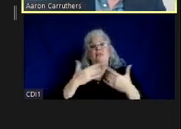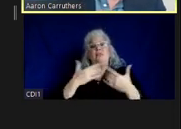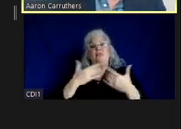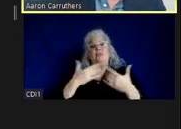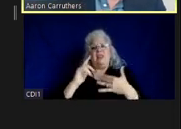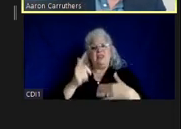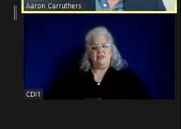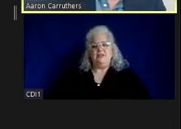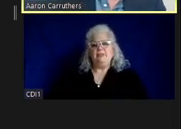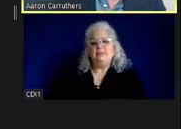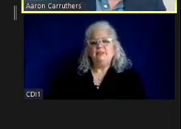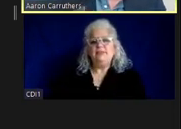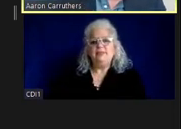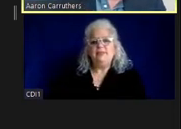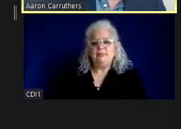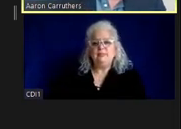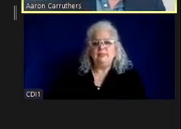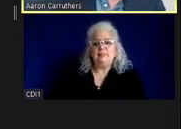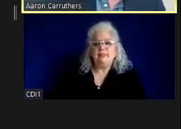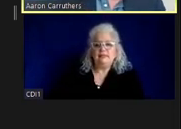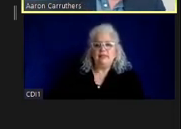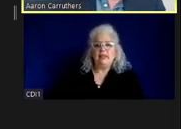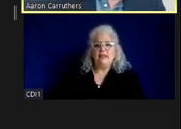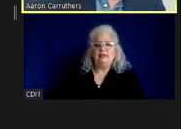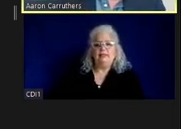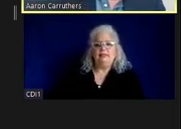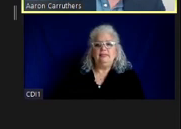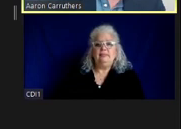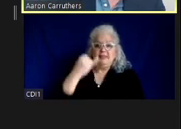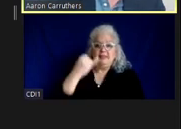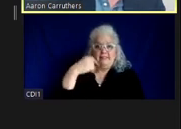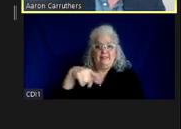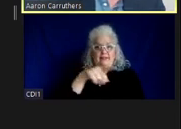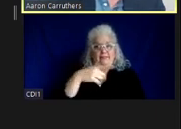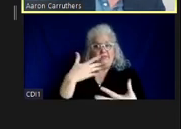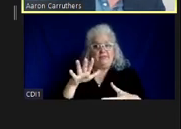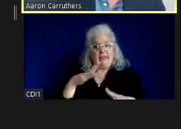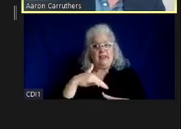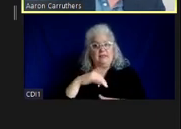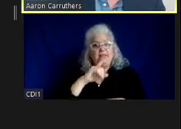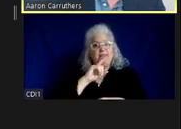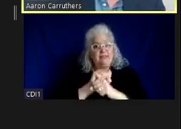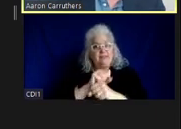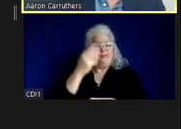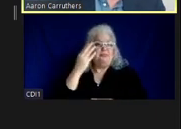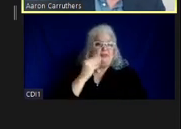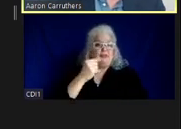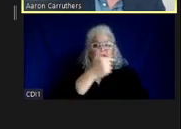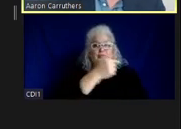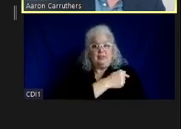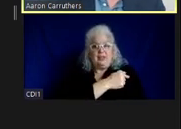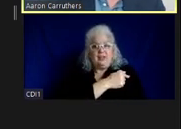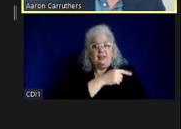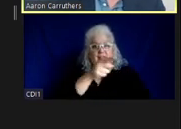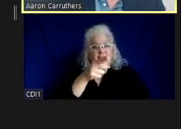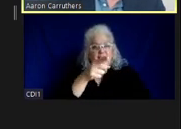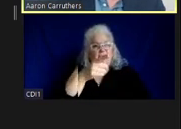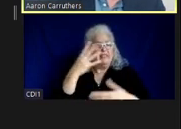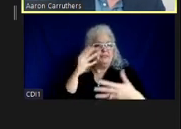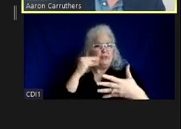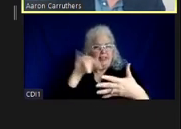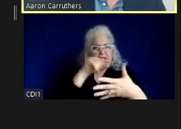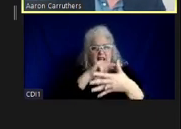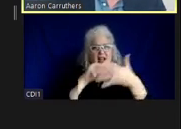get the injection and you get these side effects, you're not coming down with it. Nothing's making you sick. It's just your body responding. Building up the